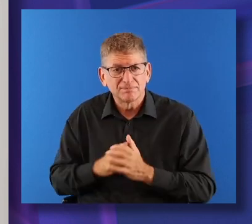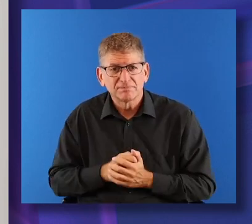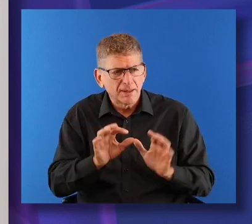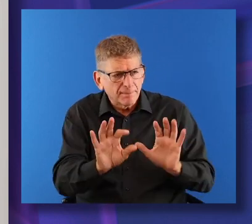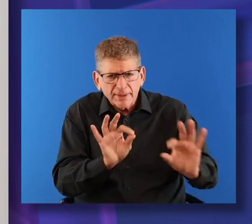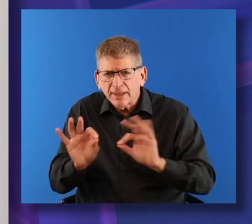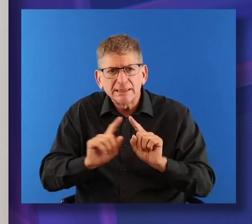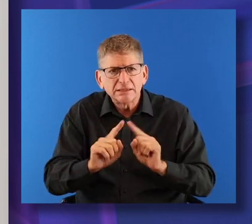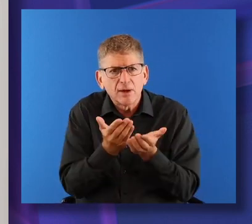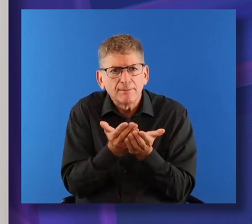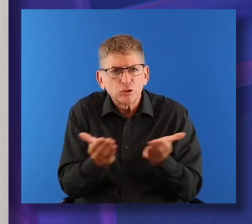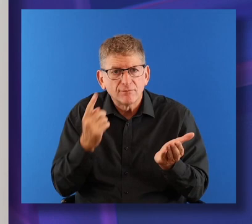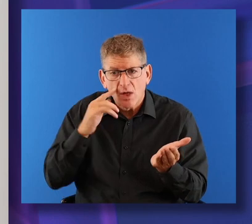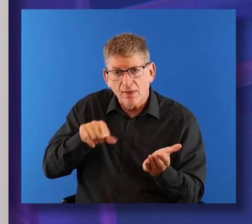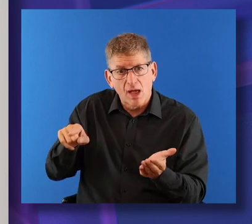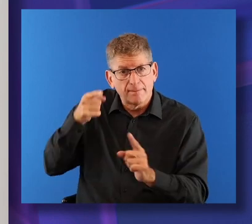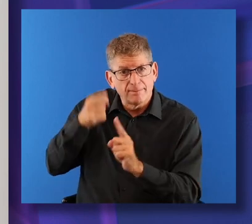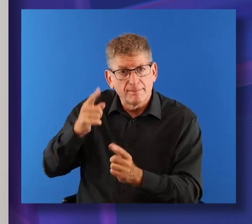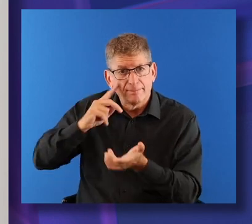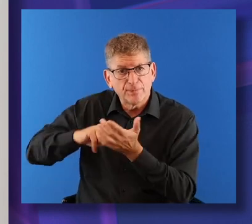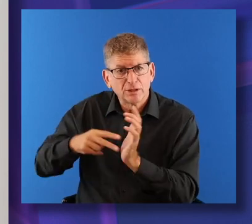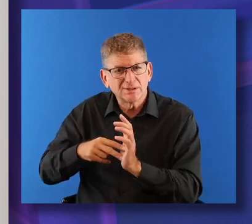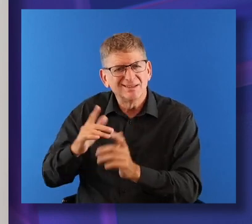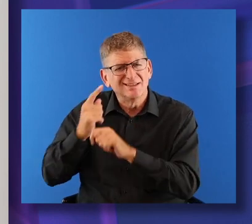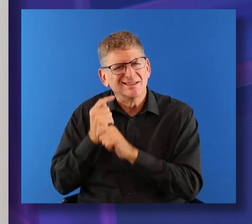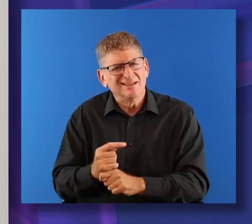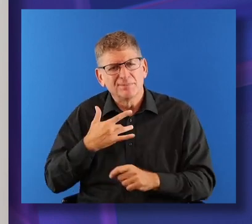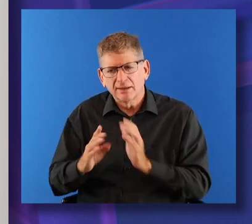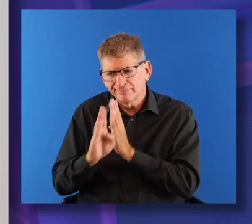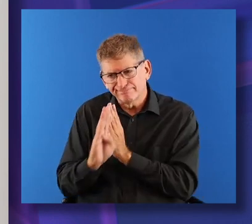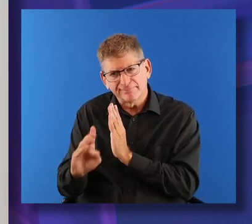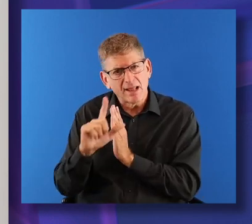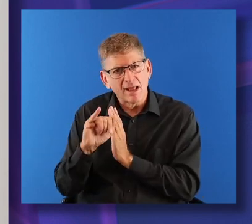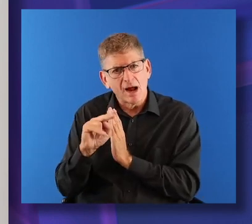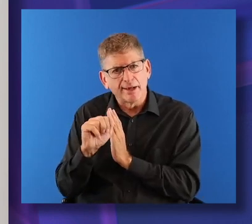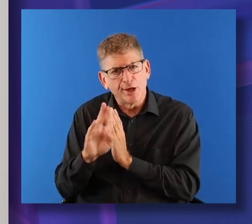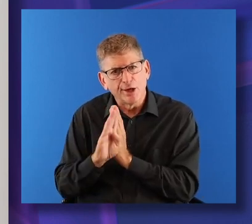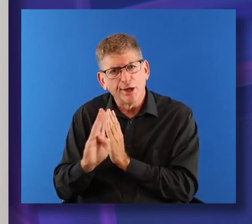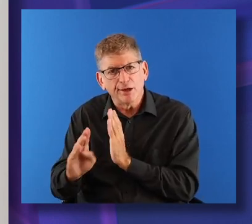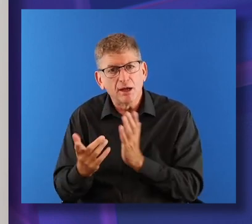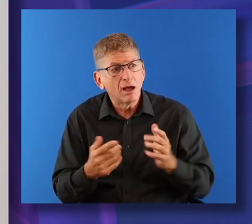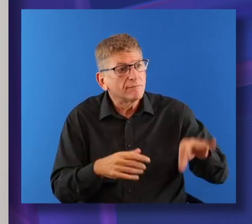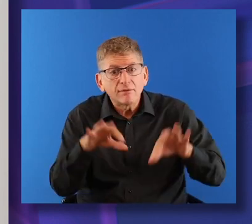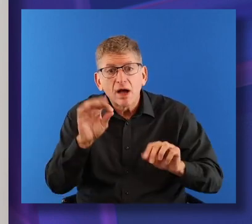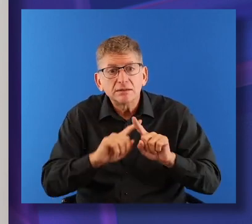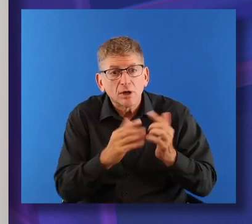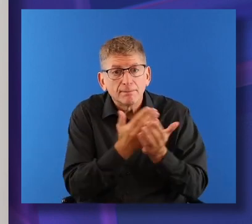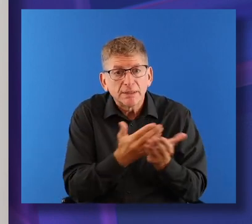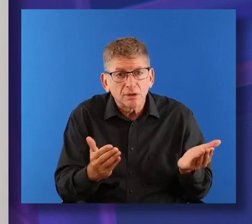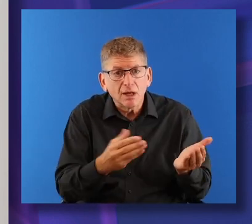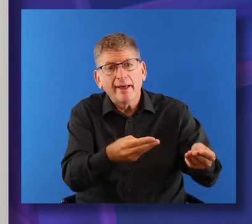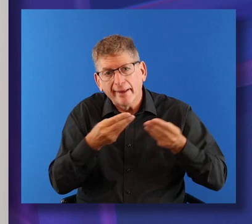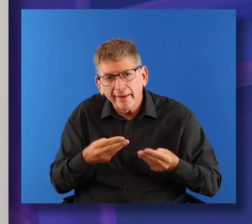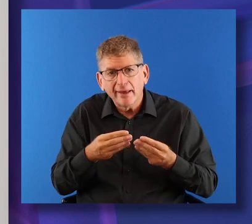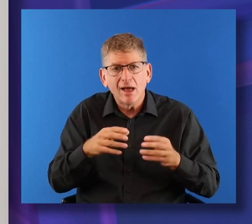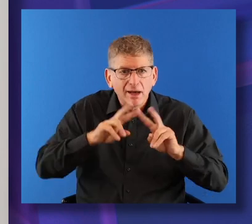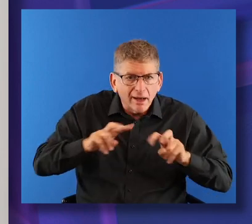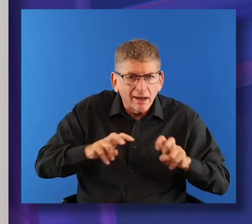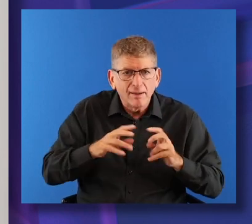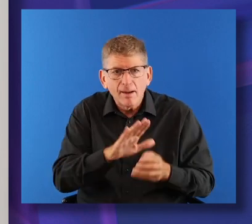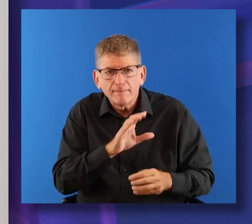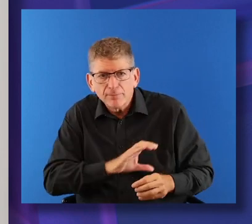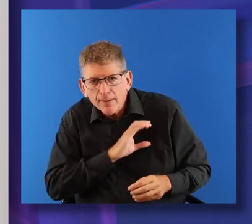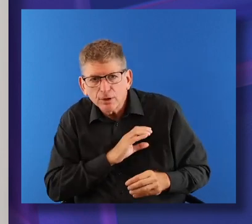has traditionally been a very linear process. As materials were found, they were characterized and their properties cataloged into a